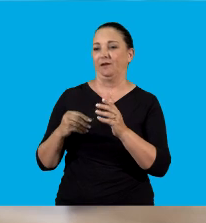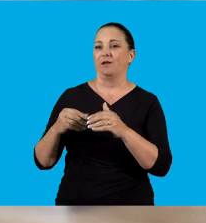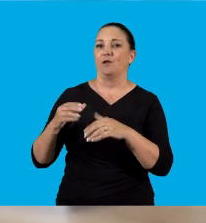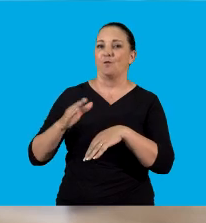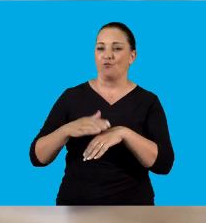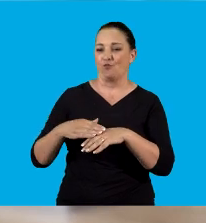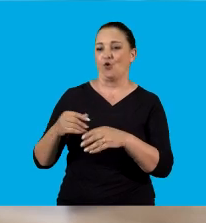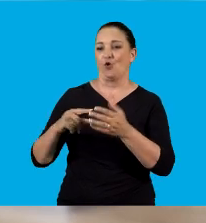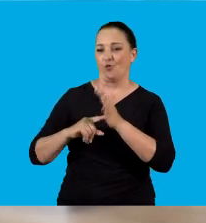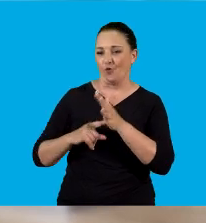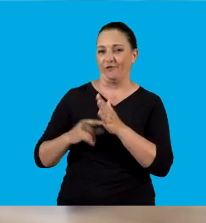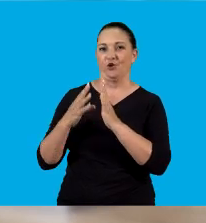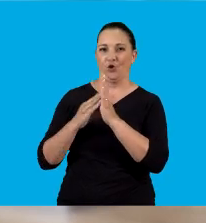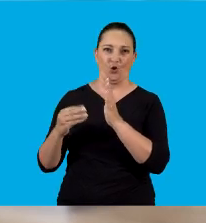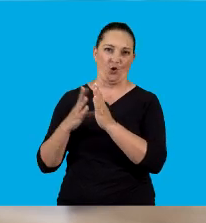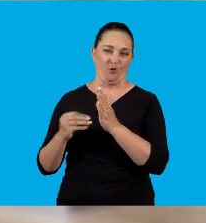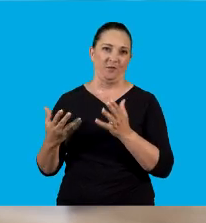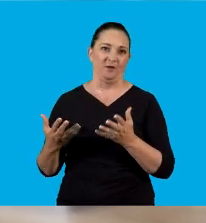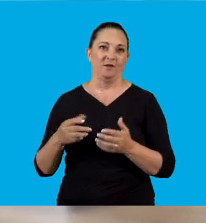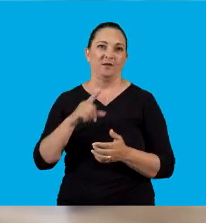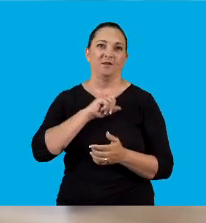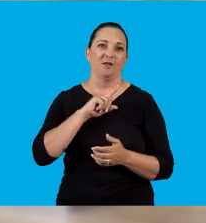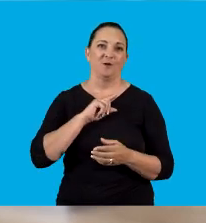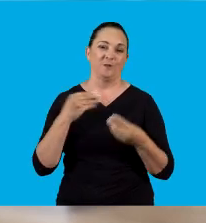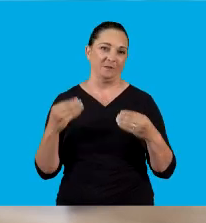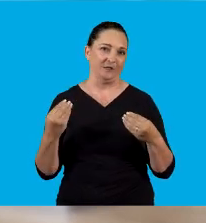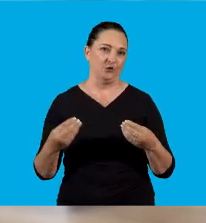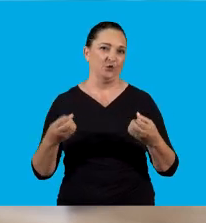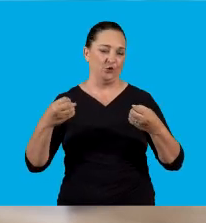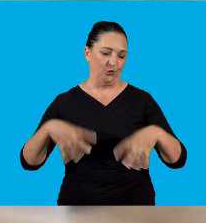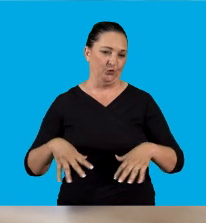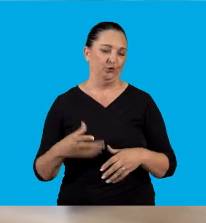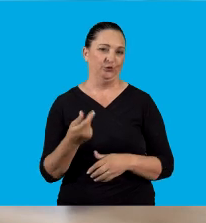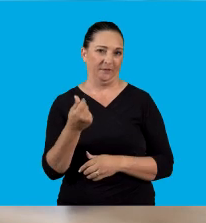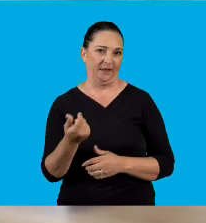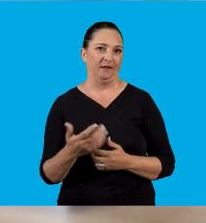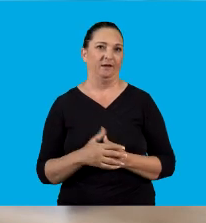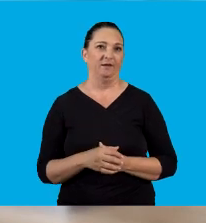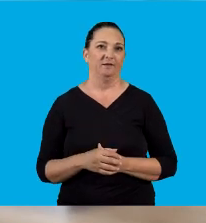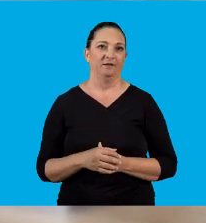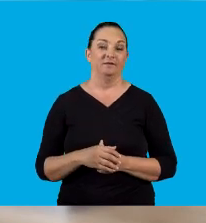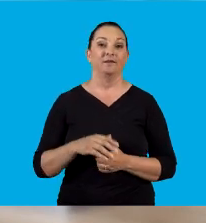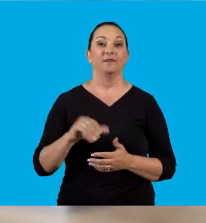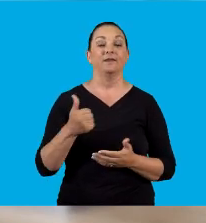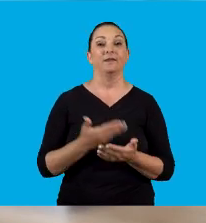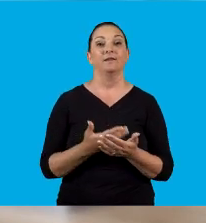they duplicate movies, of which makes businesses to lose on their income, which